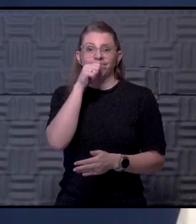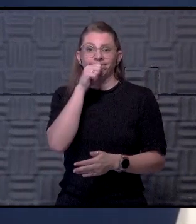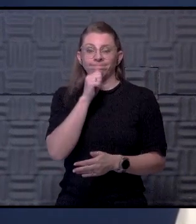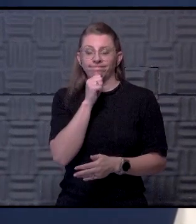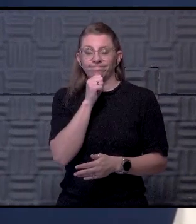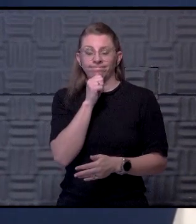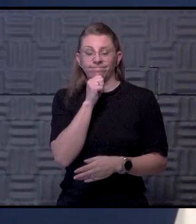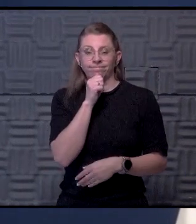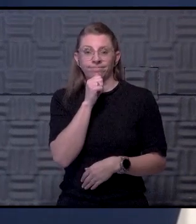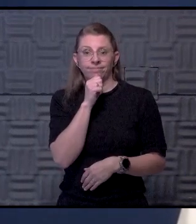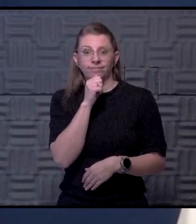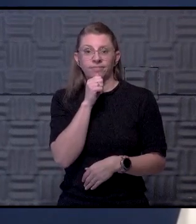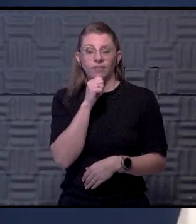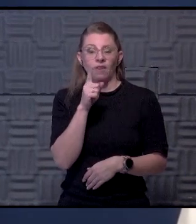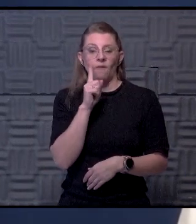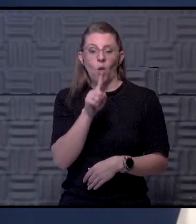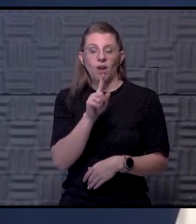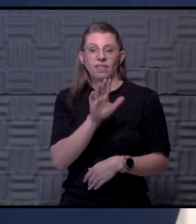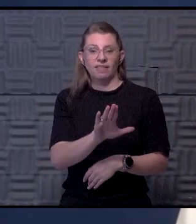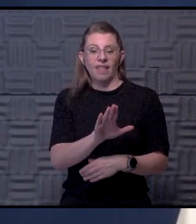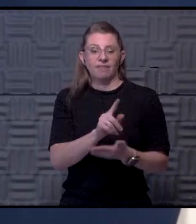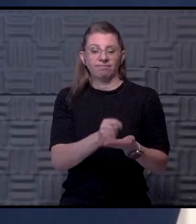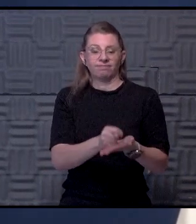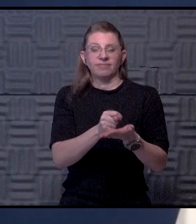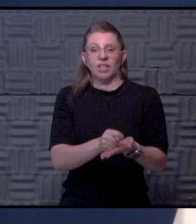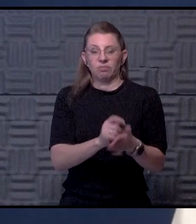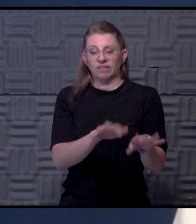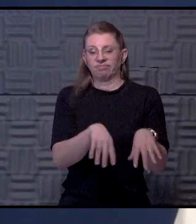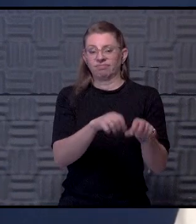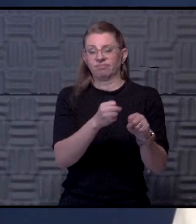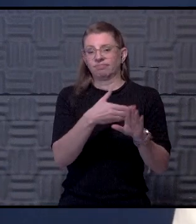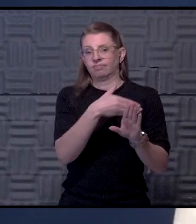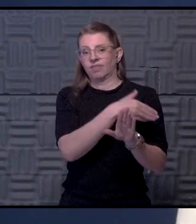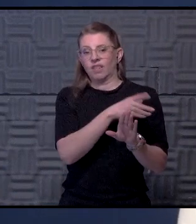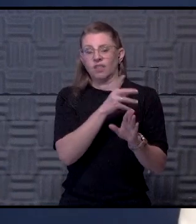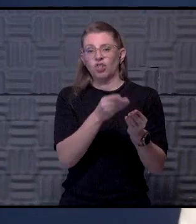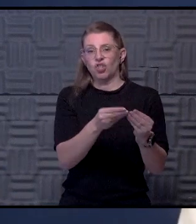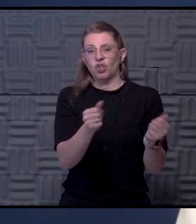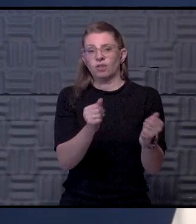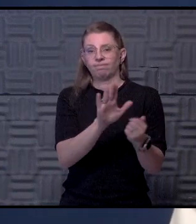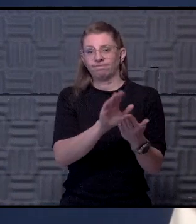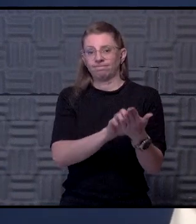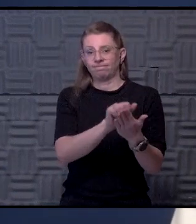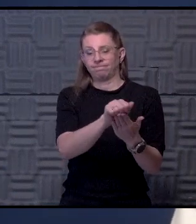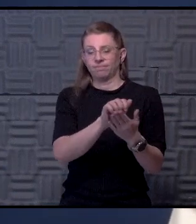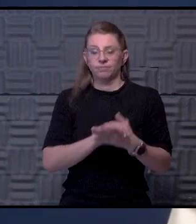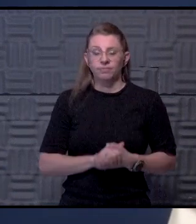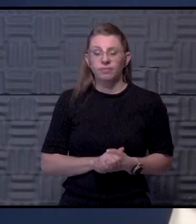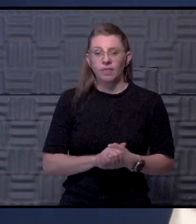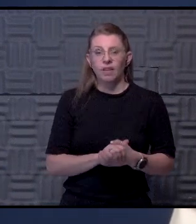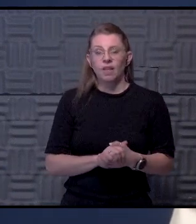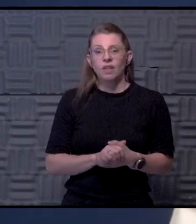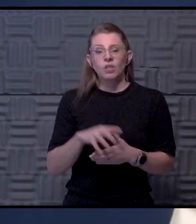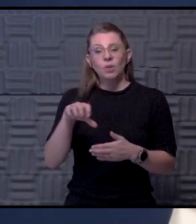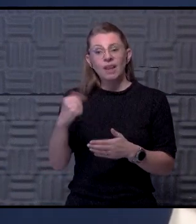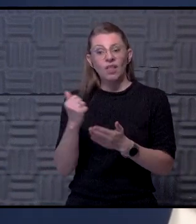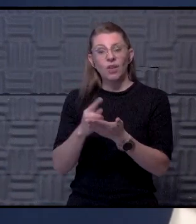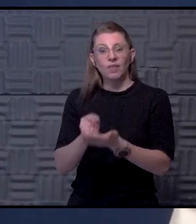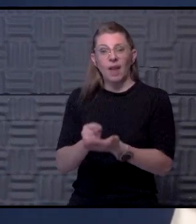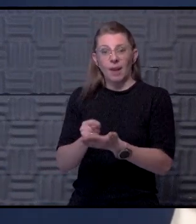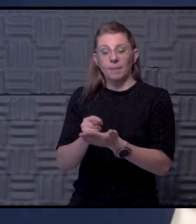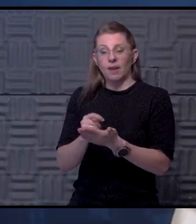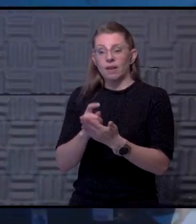of that curative therapy. This is a technology, in response to that other question about its indications and